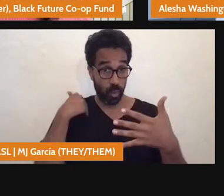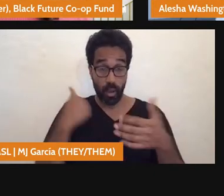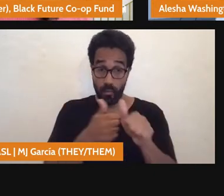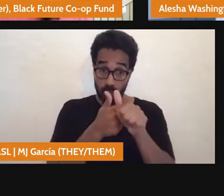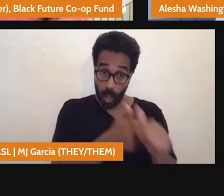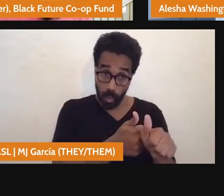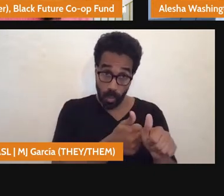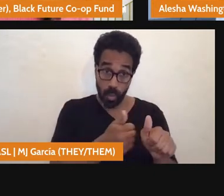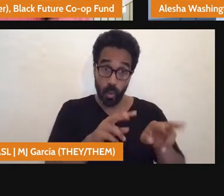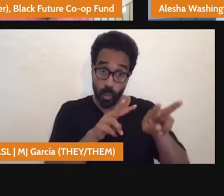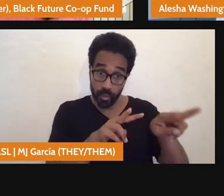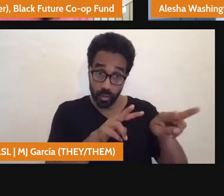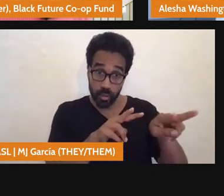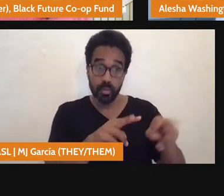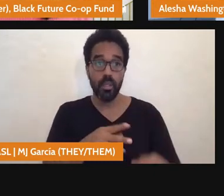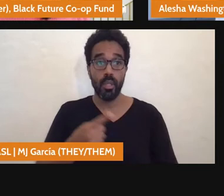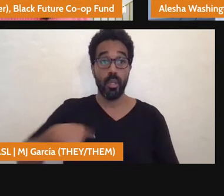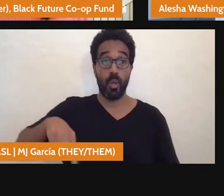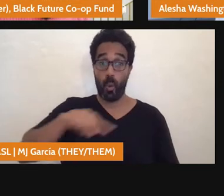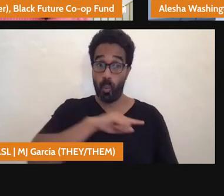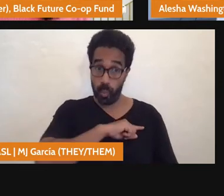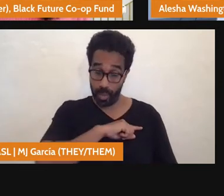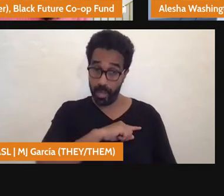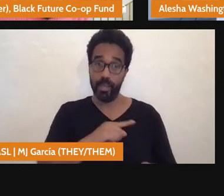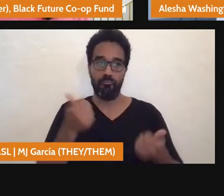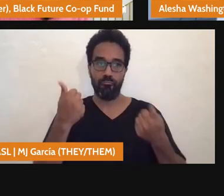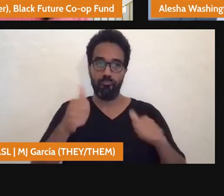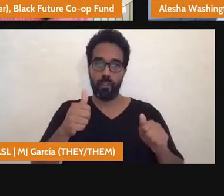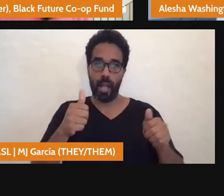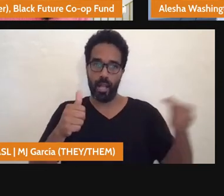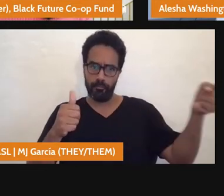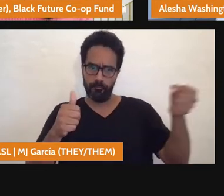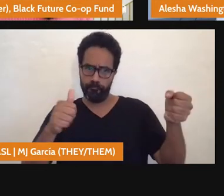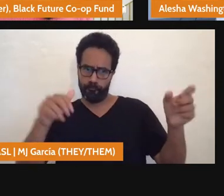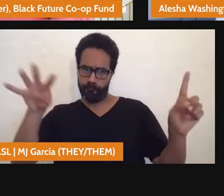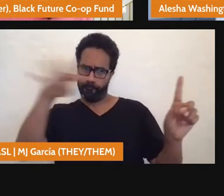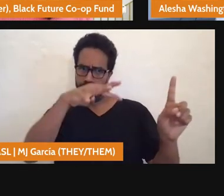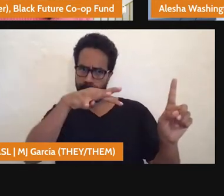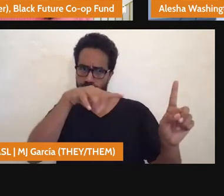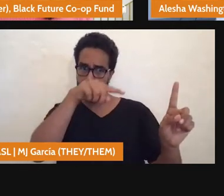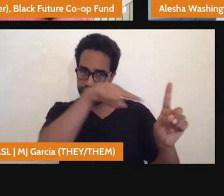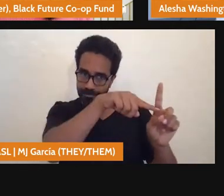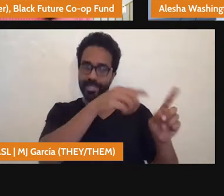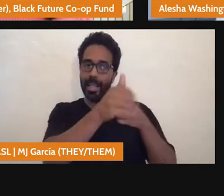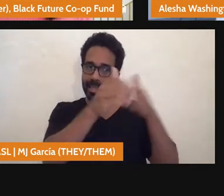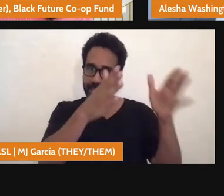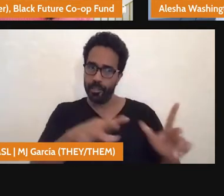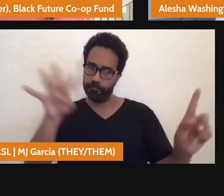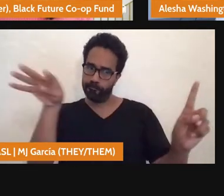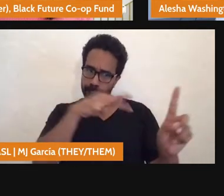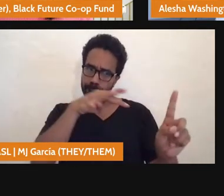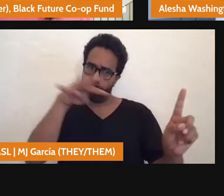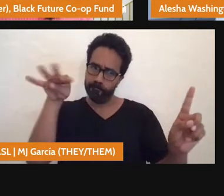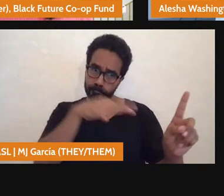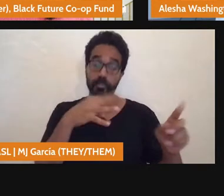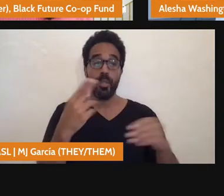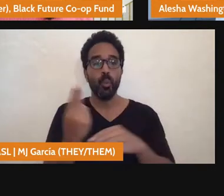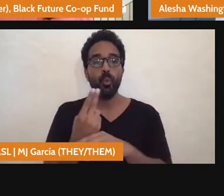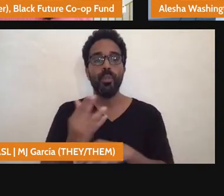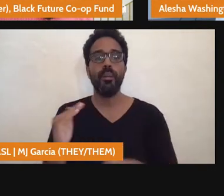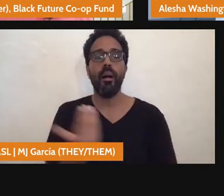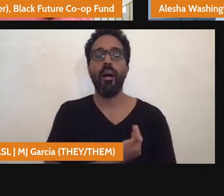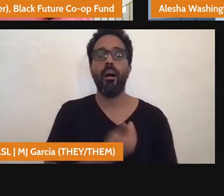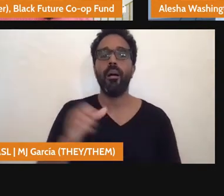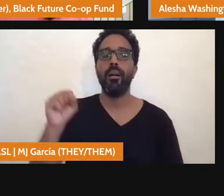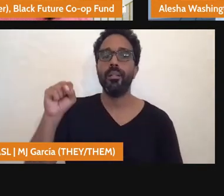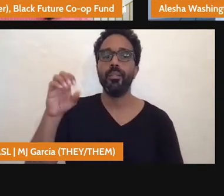sure that we're lifting up Black philanthropic leaders and solutions on our social media. And so there are lots of folks, again, who